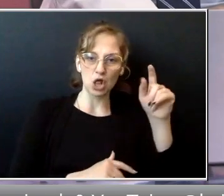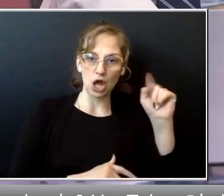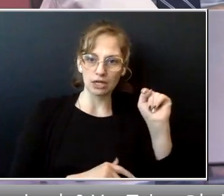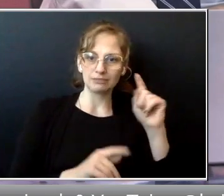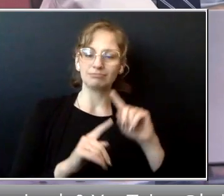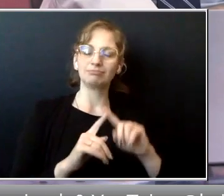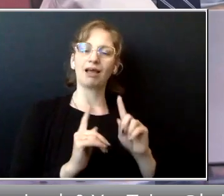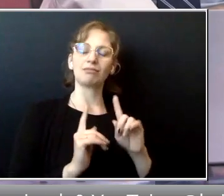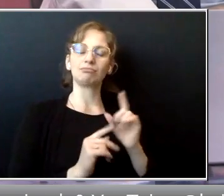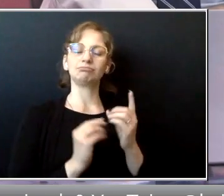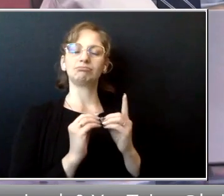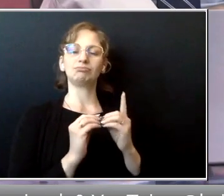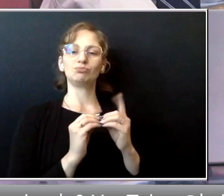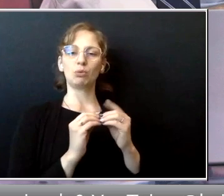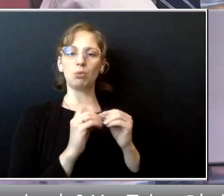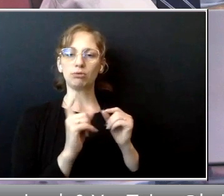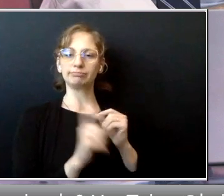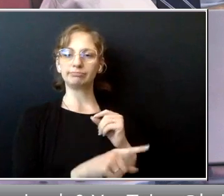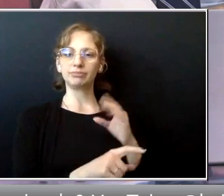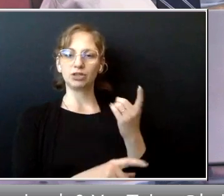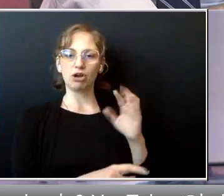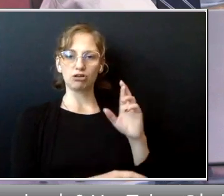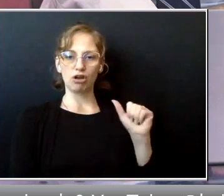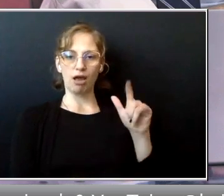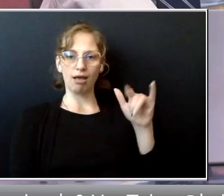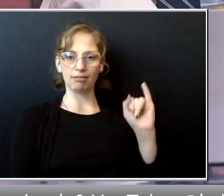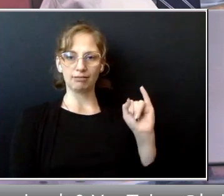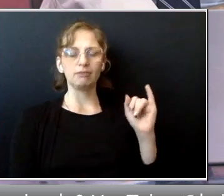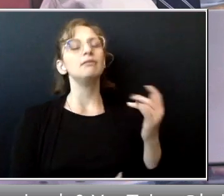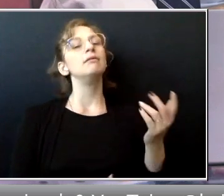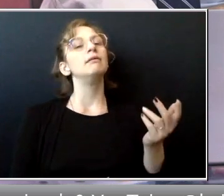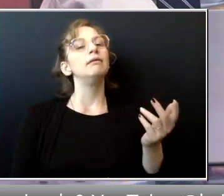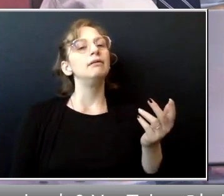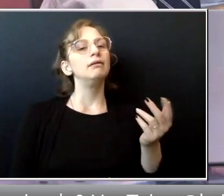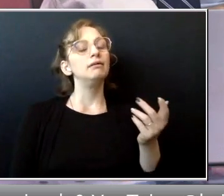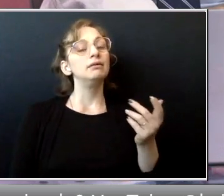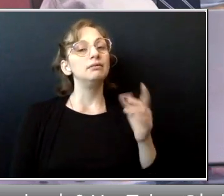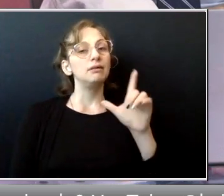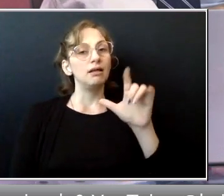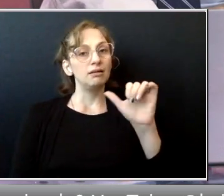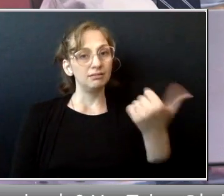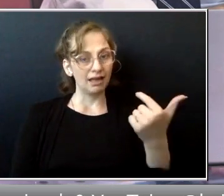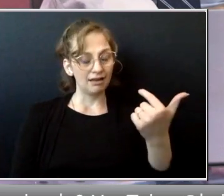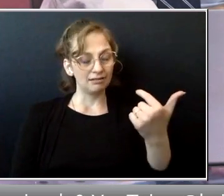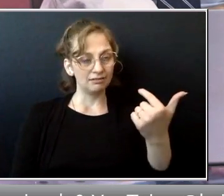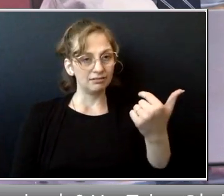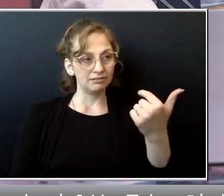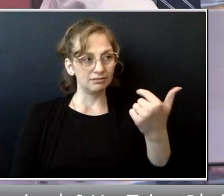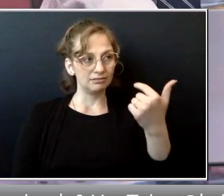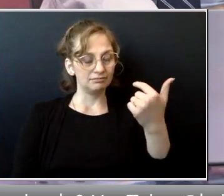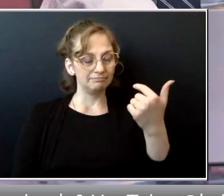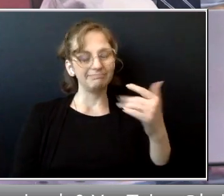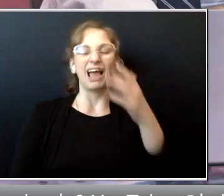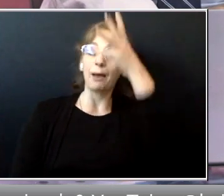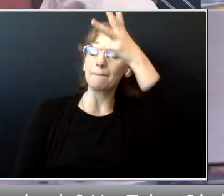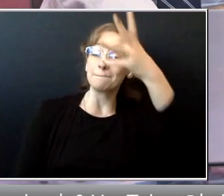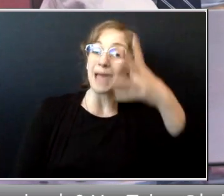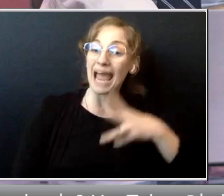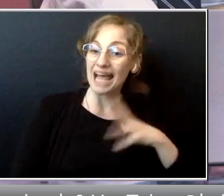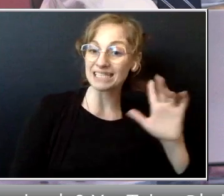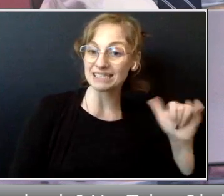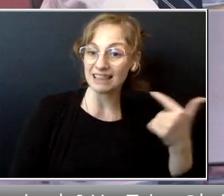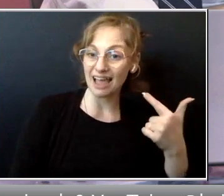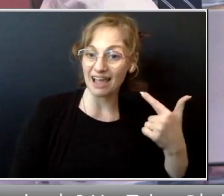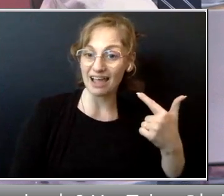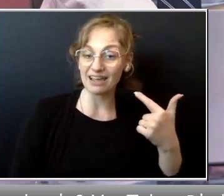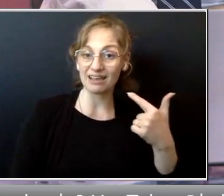first. Is it rare for a clot to form in the leg of a man? We always hear about, well, I